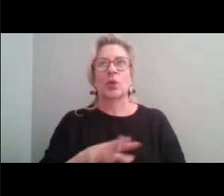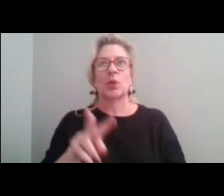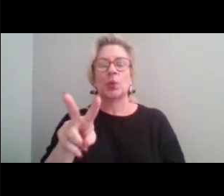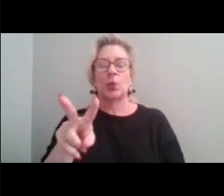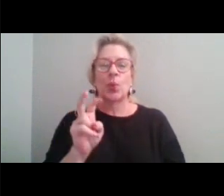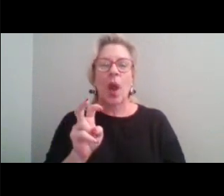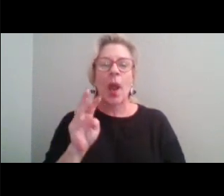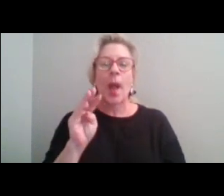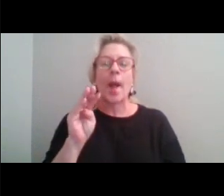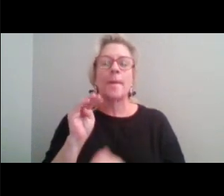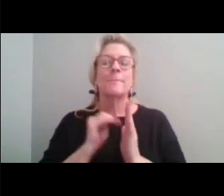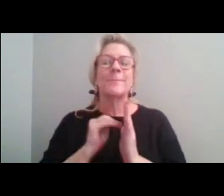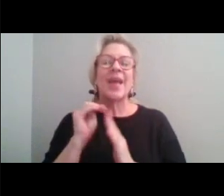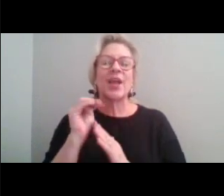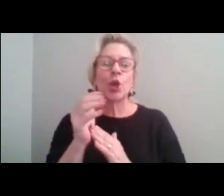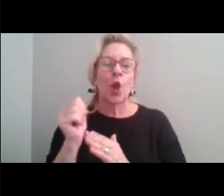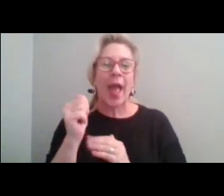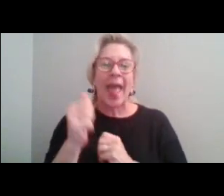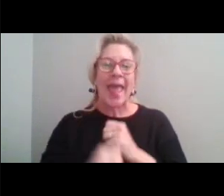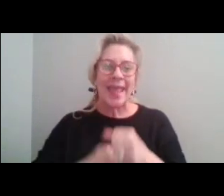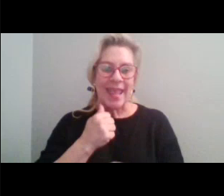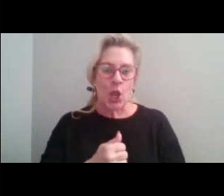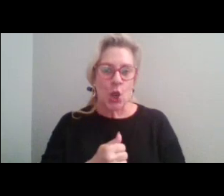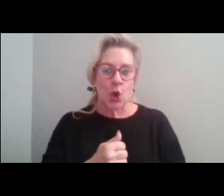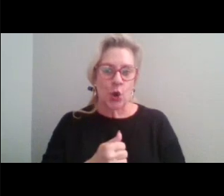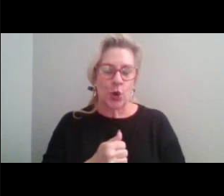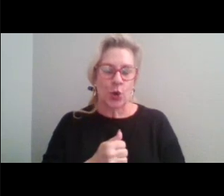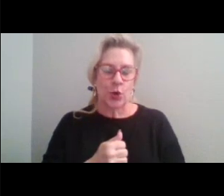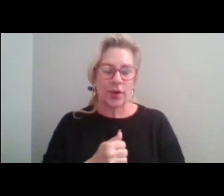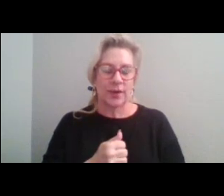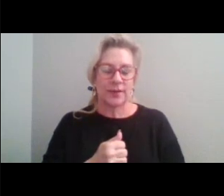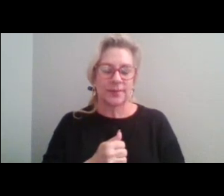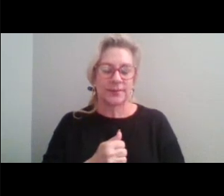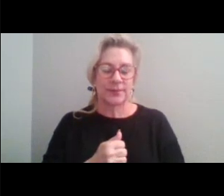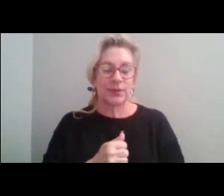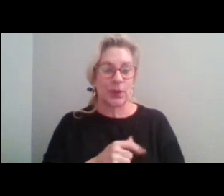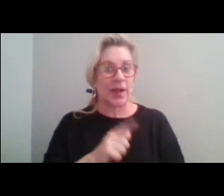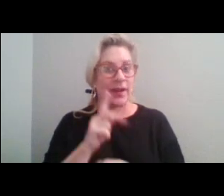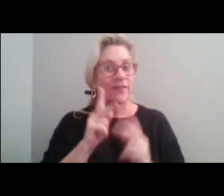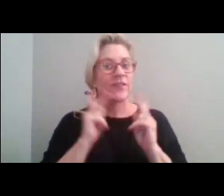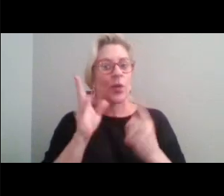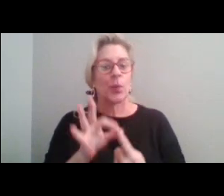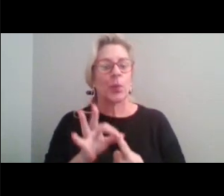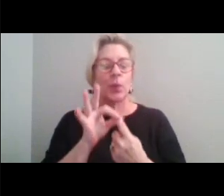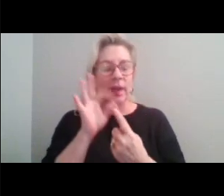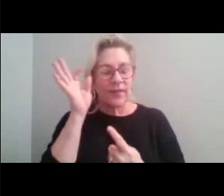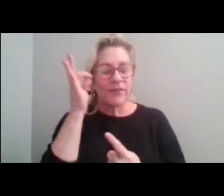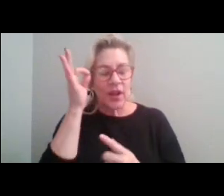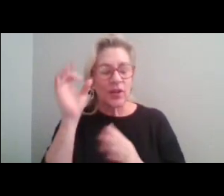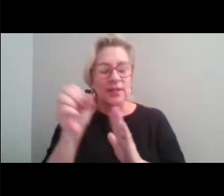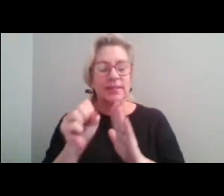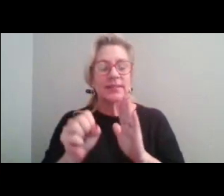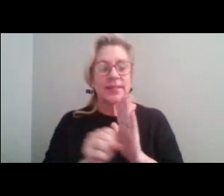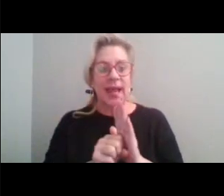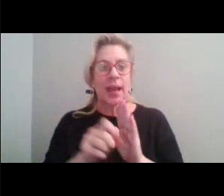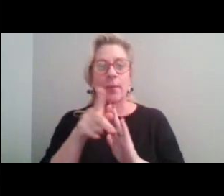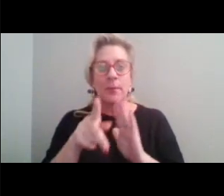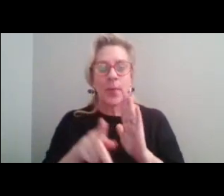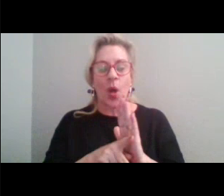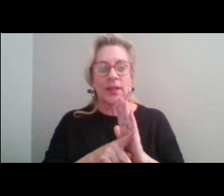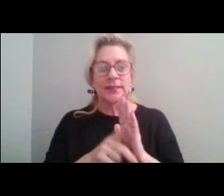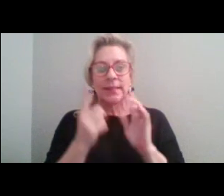million a year. In a sign of the unique federal, state, and policy